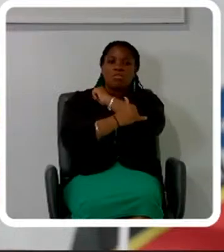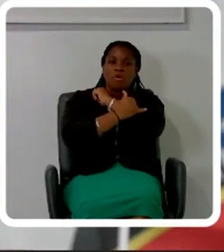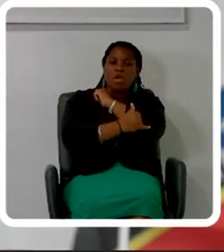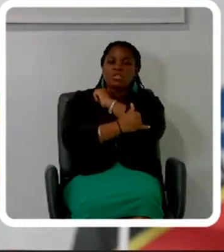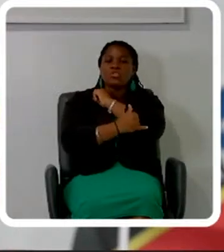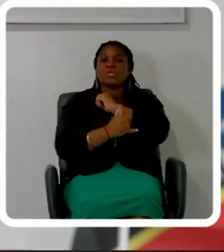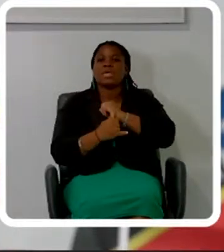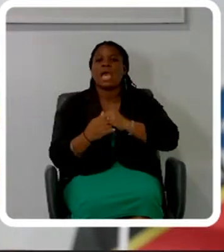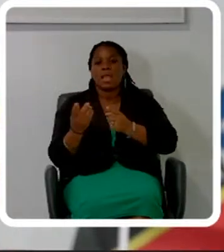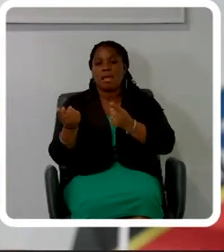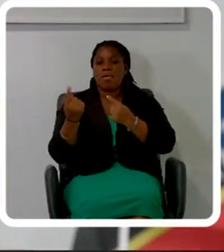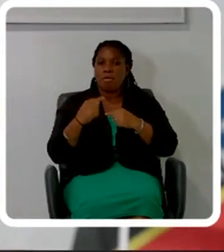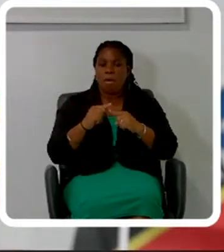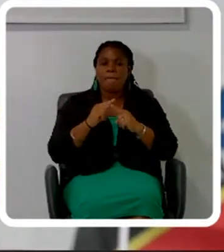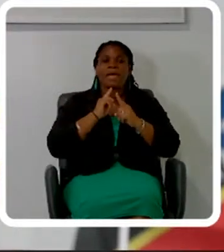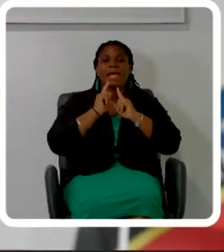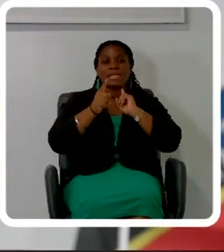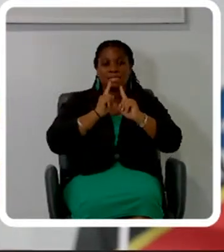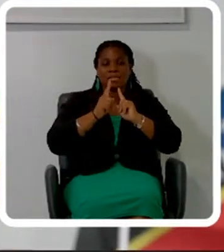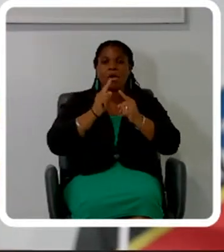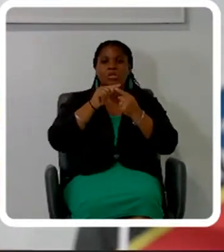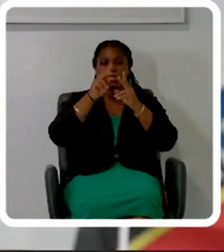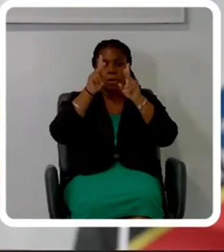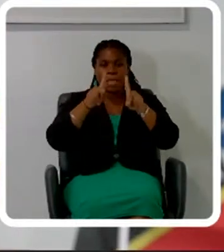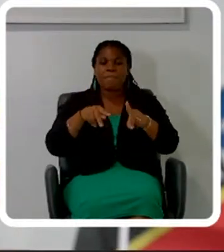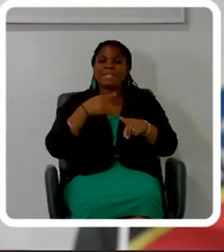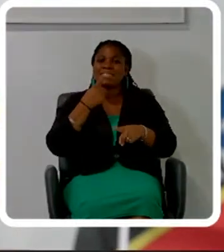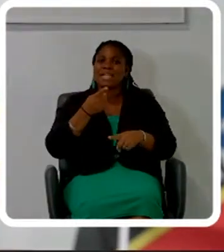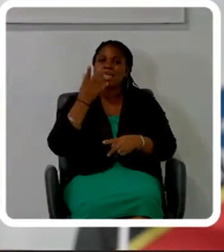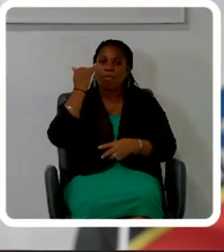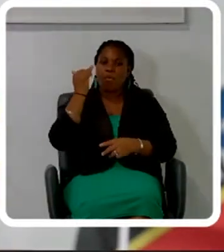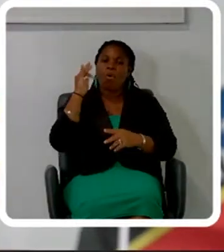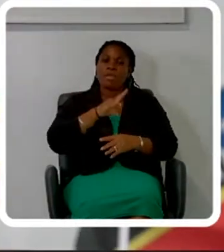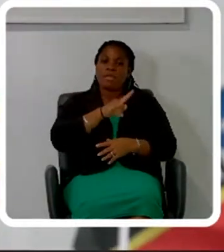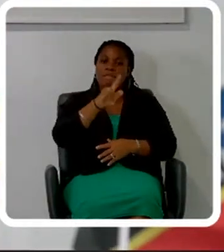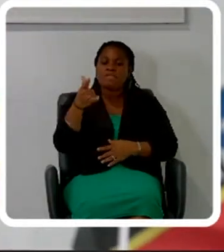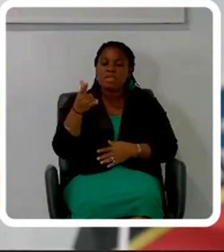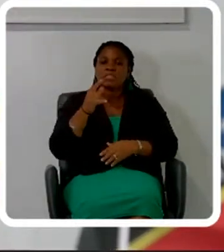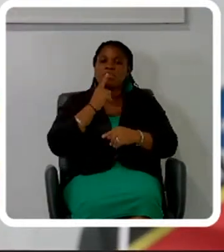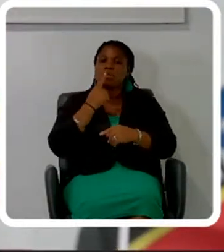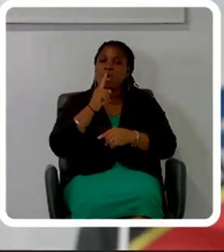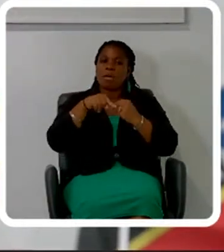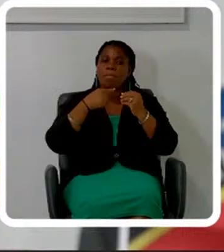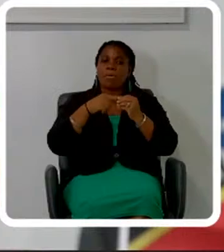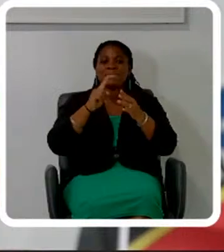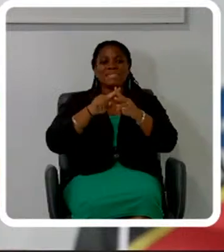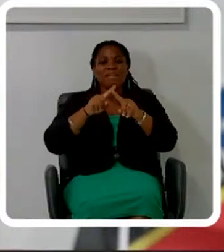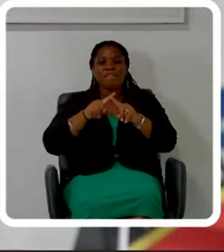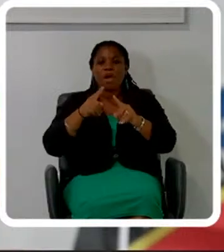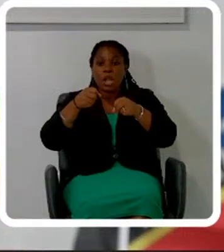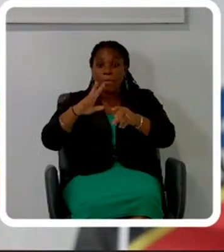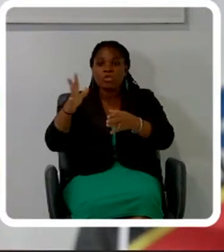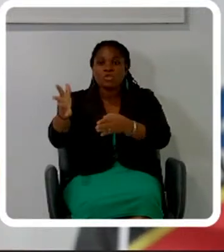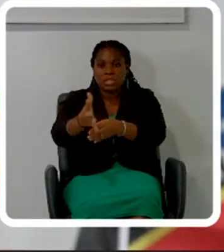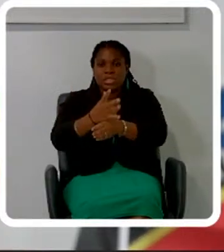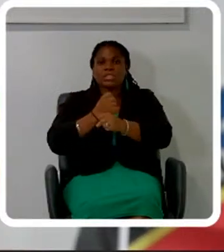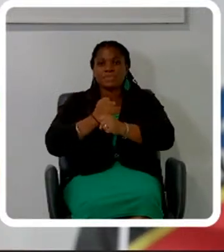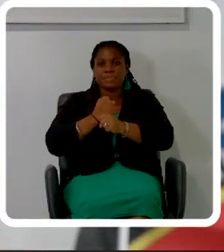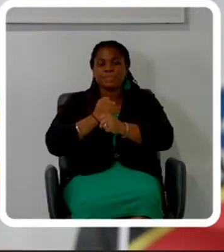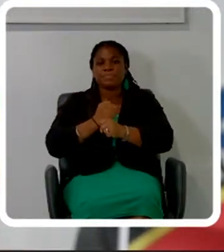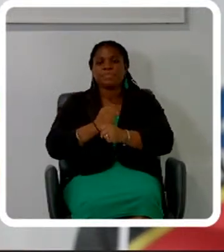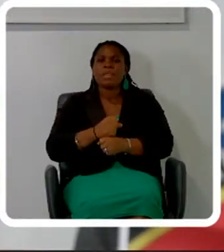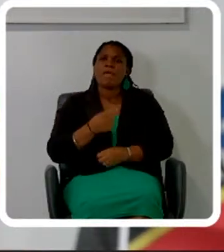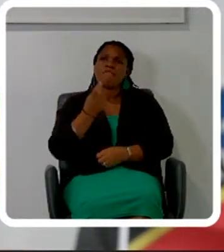to the purpose of the visit and what are the opportunities that would have been garnered from that visit.